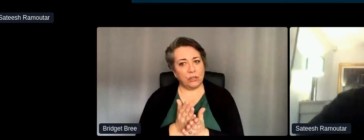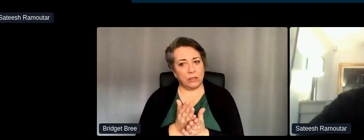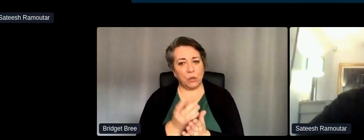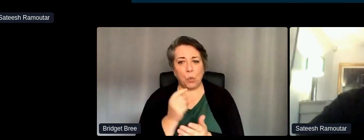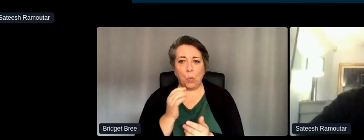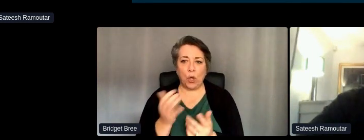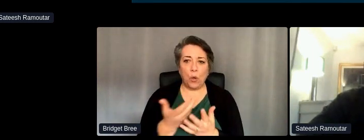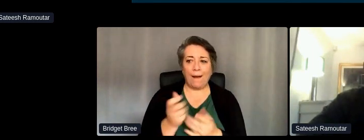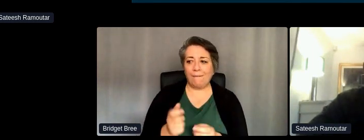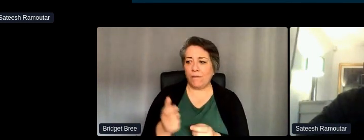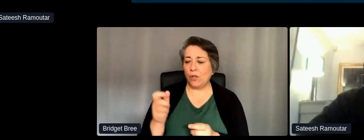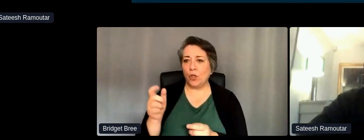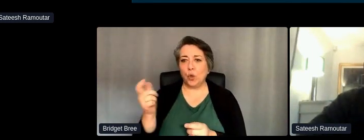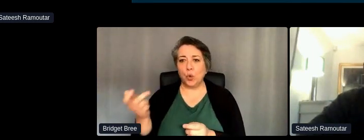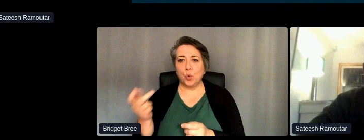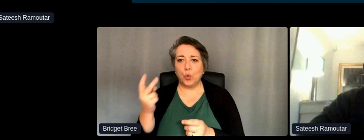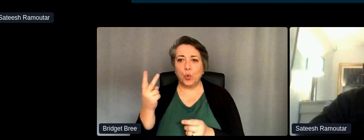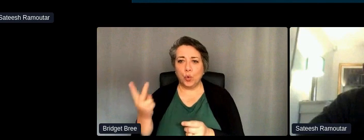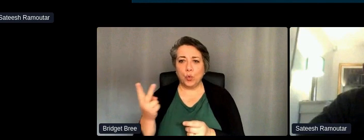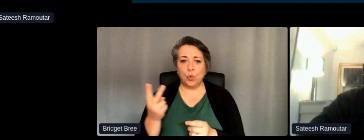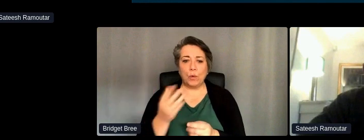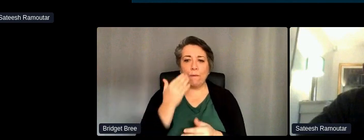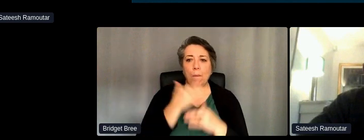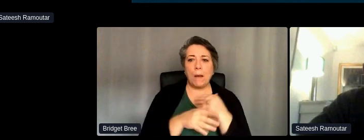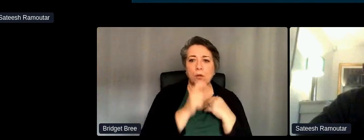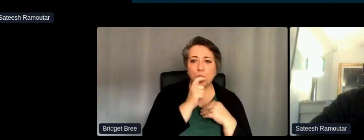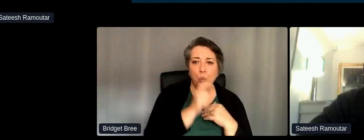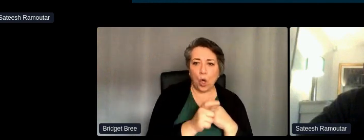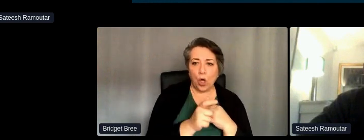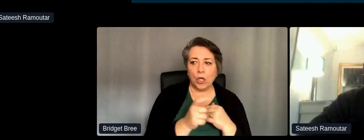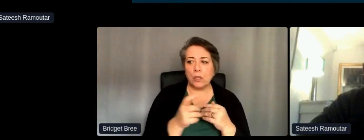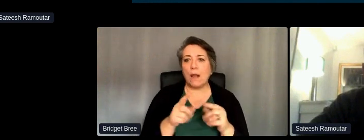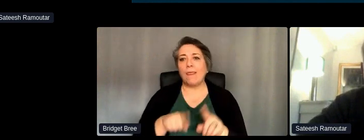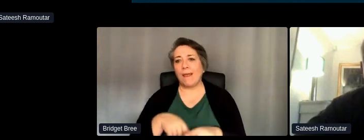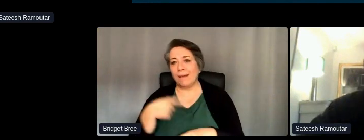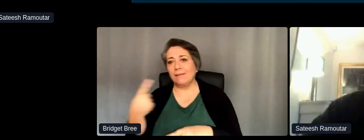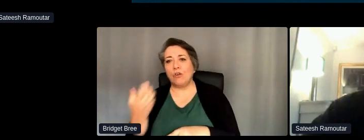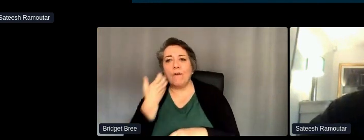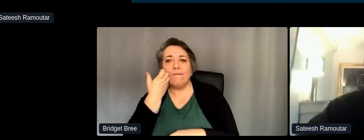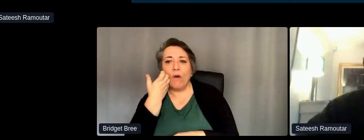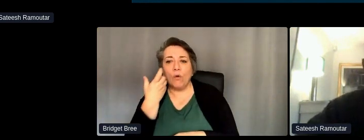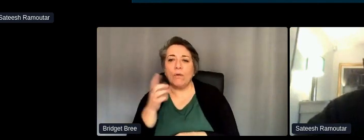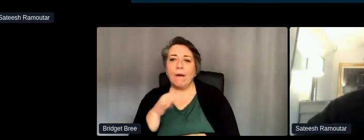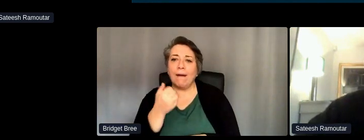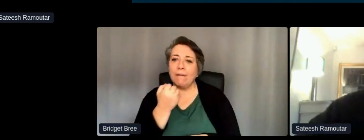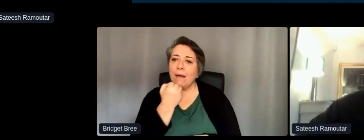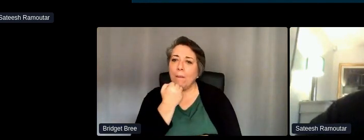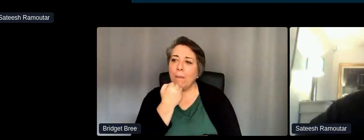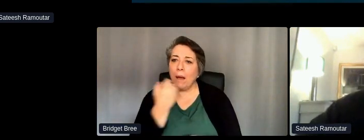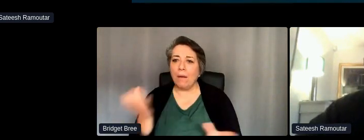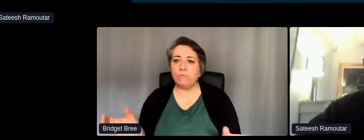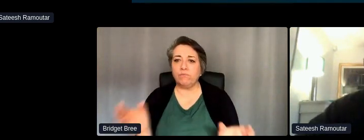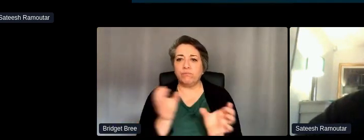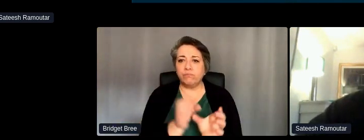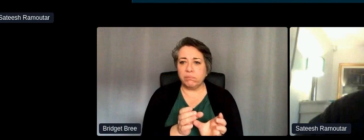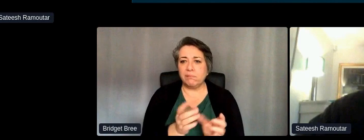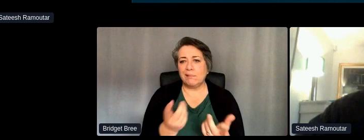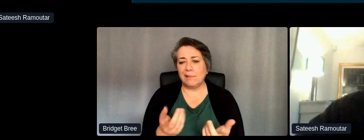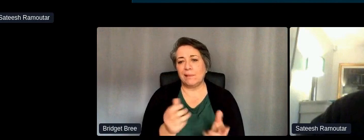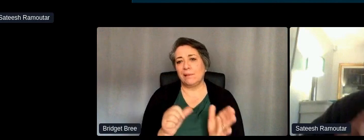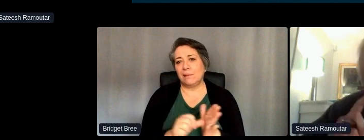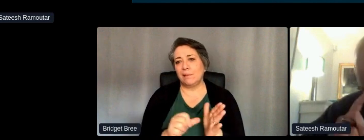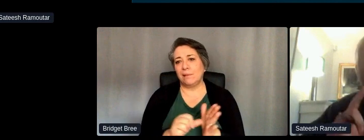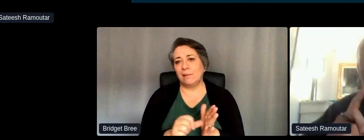of technology and services at the moment, I think, is sort of diverging away from where the sort of users that we're looking to